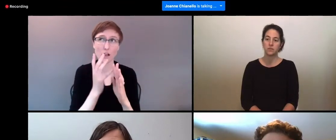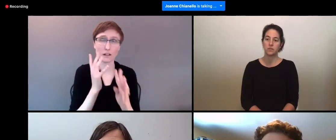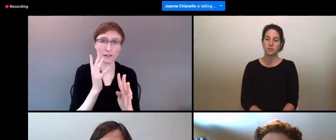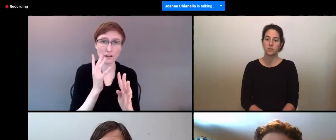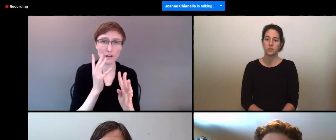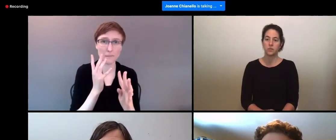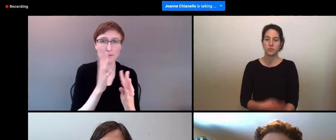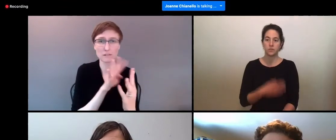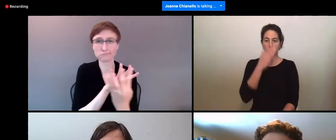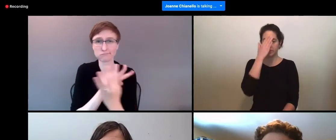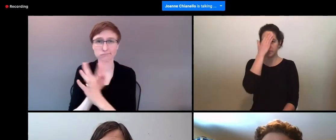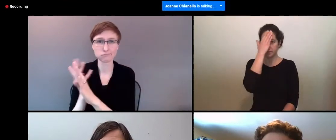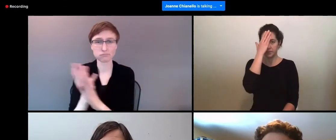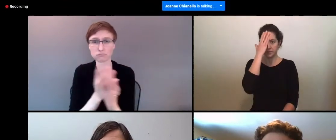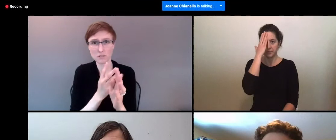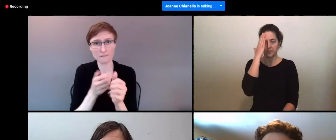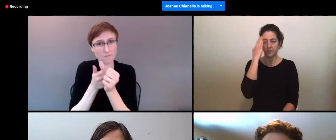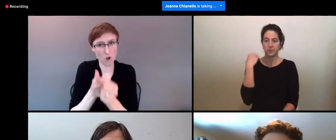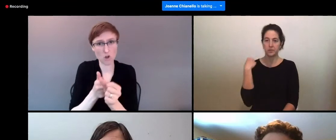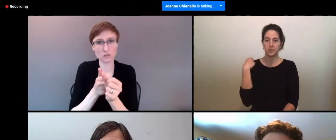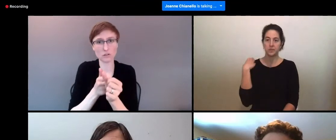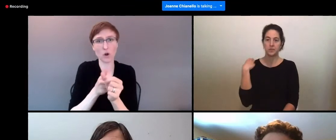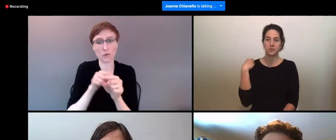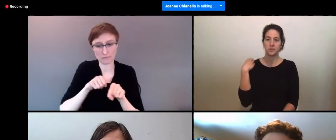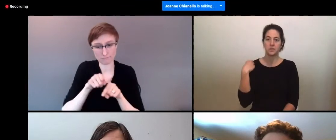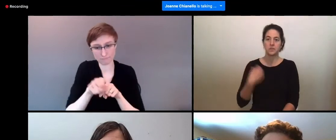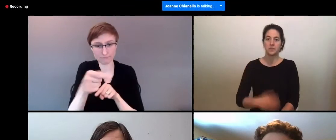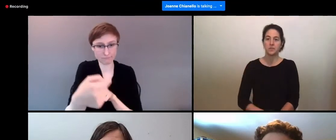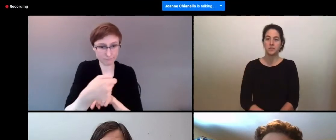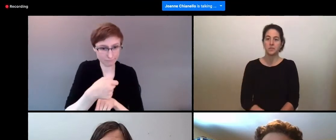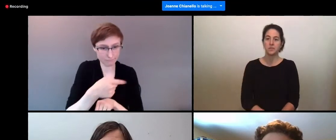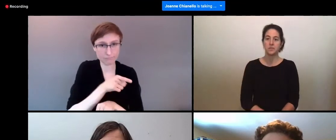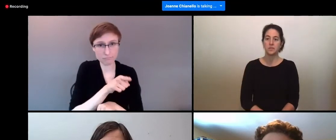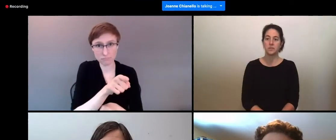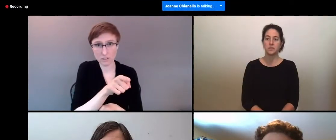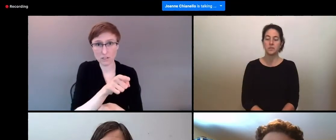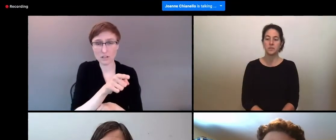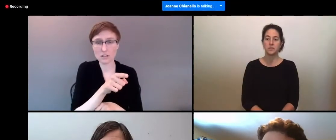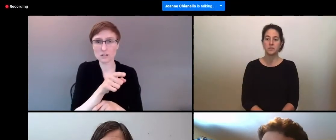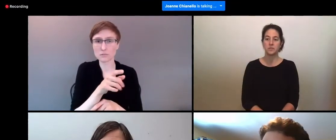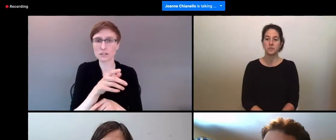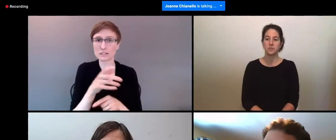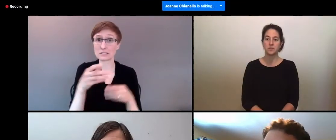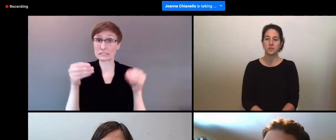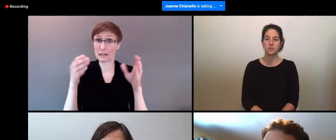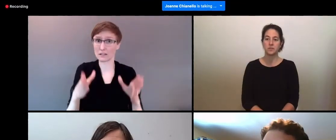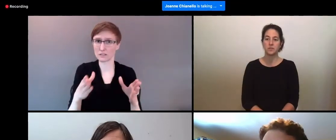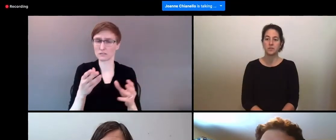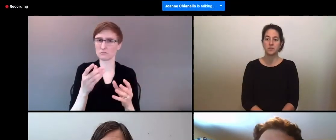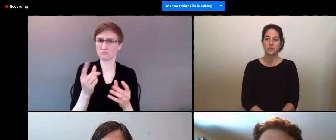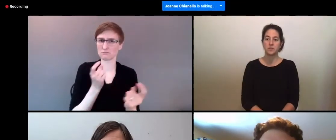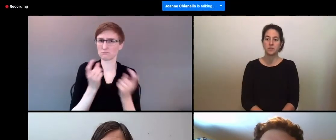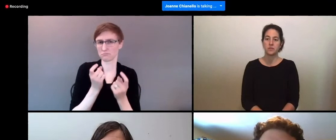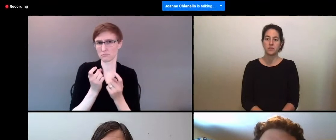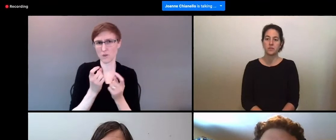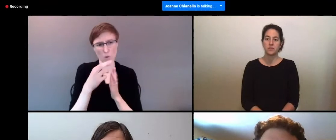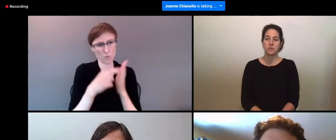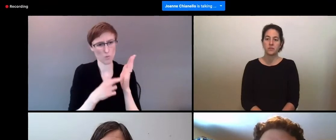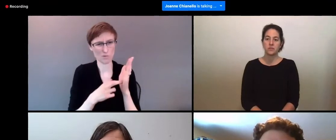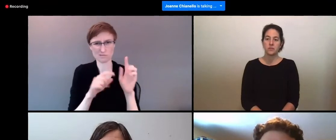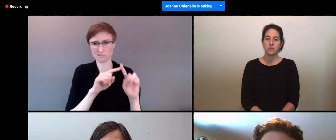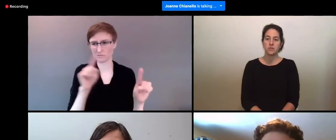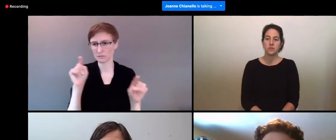one direction, that sort of thing. And we're hearing from vendors saying, why are there two different rules for that? Can you tell us from an Ottawa public